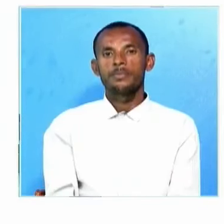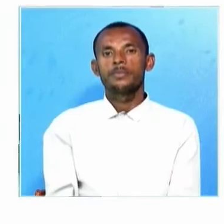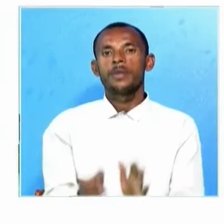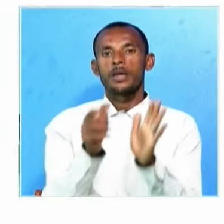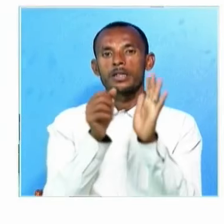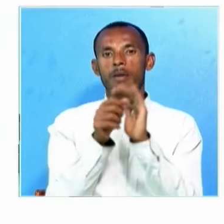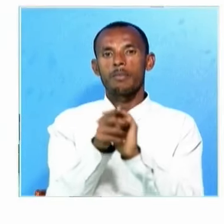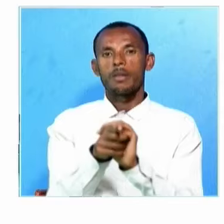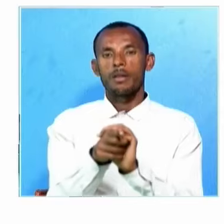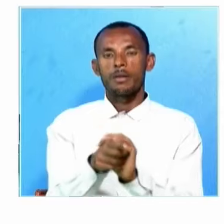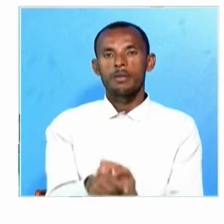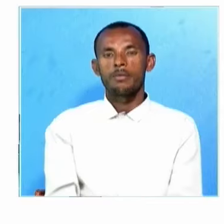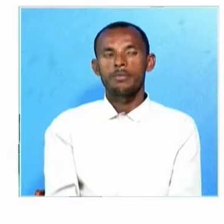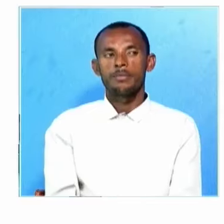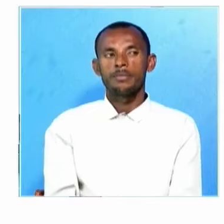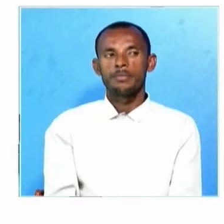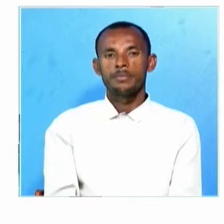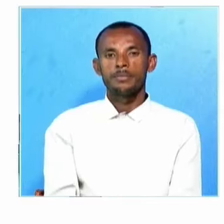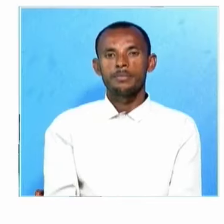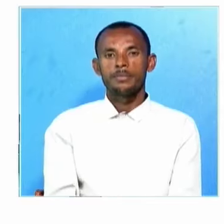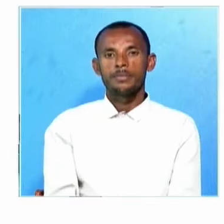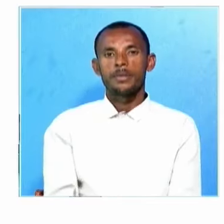Example.